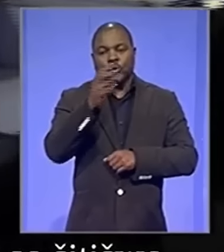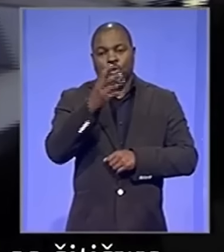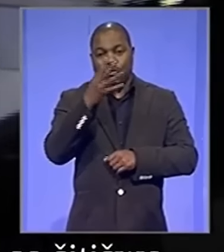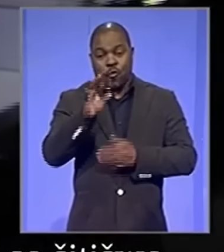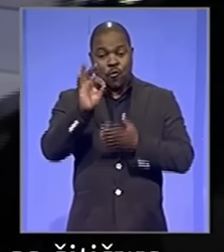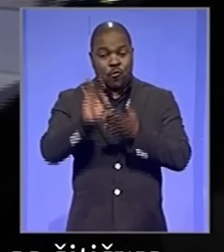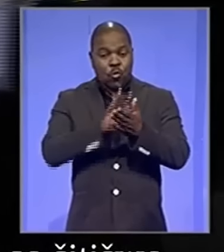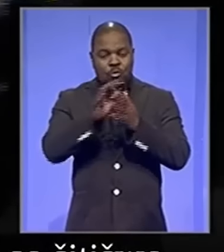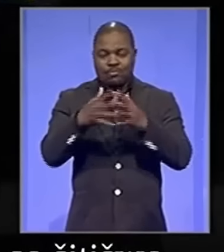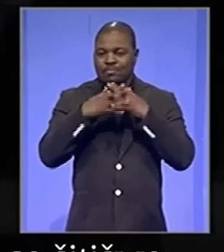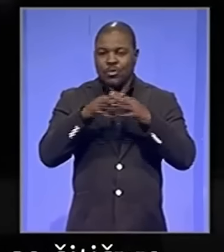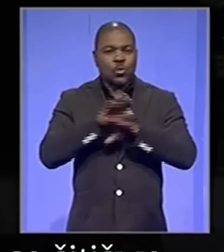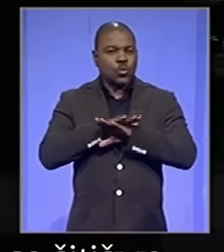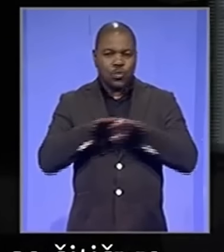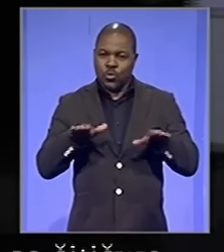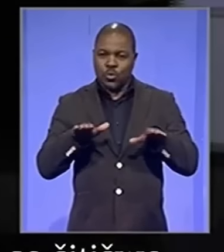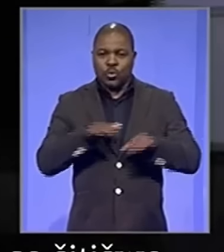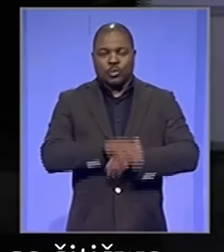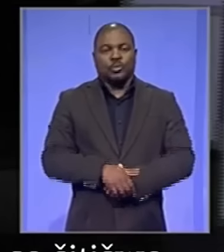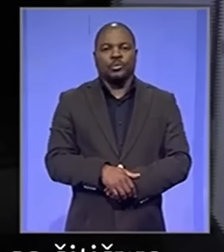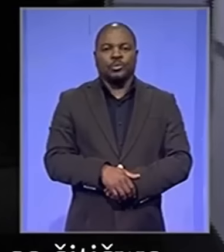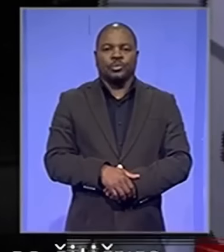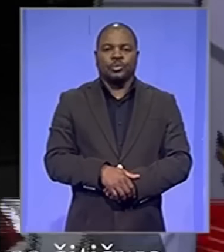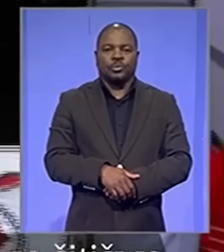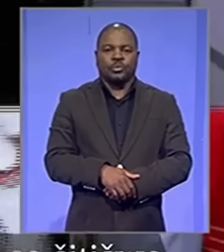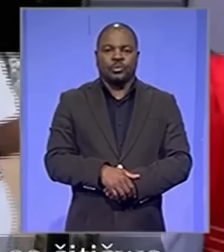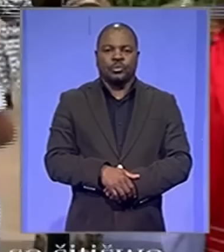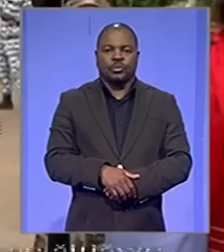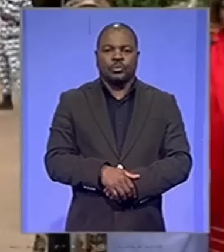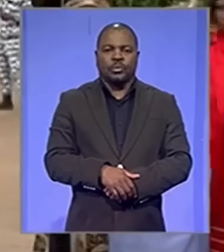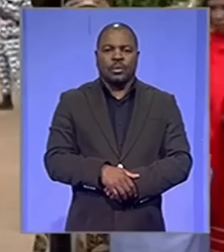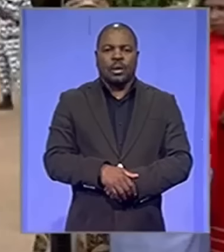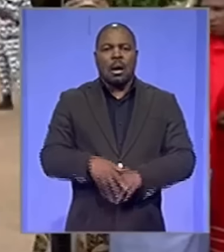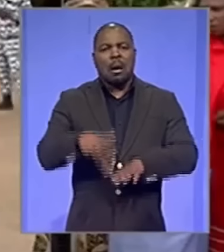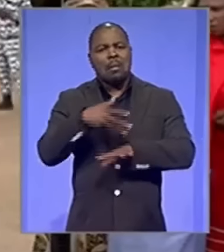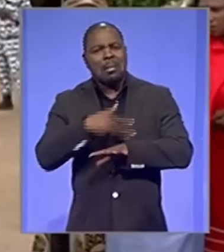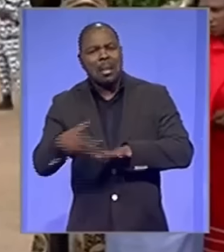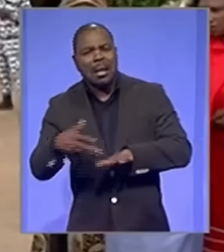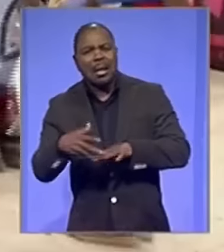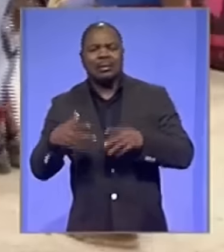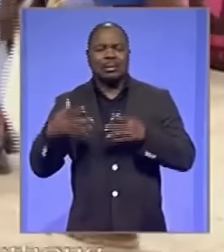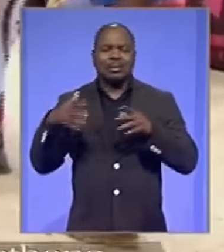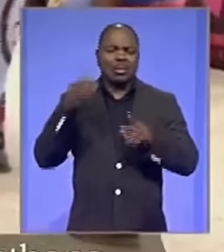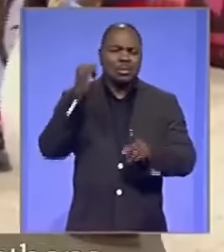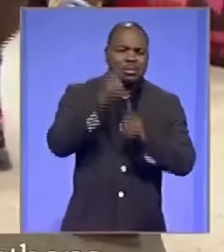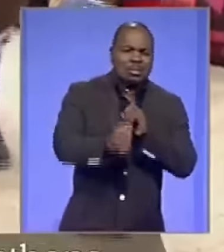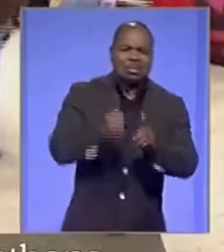ga di shitishwe. Are nya ke madi, are nya ke batho ba bolayana.